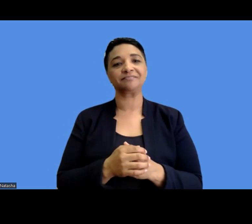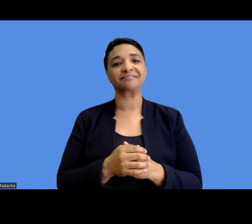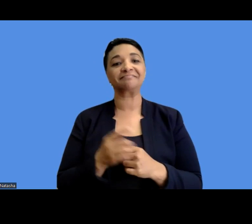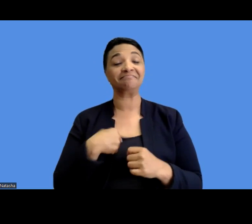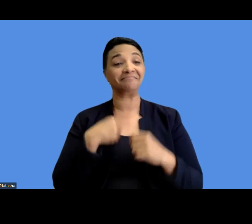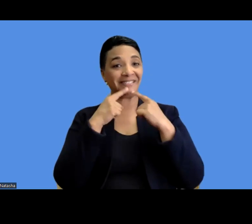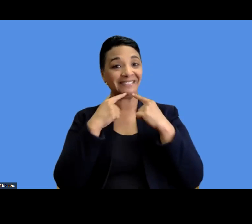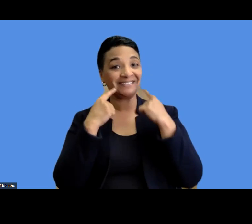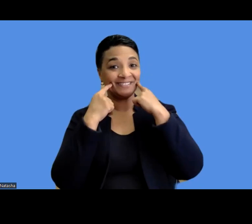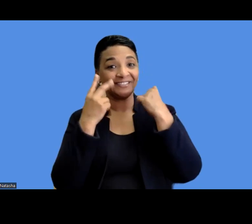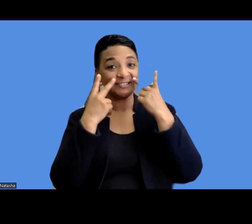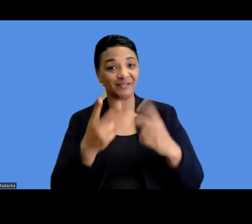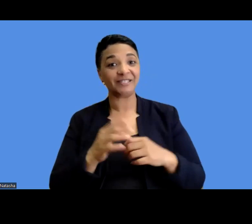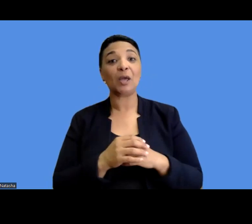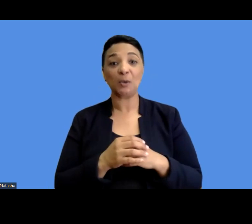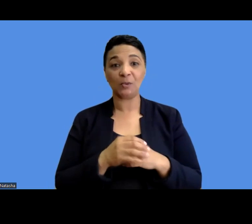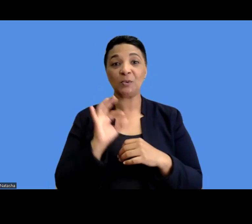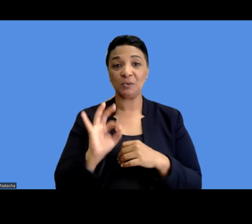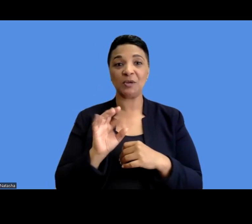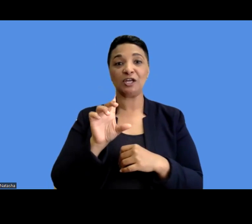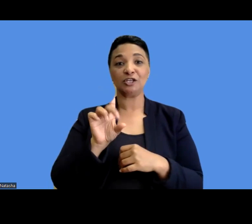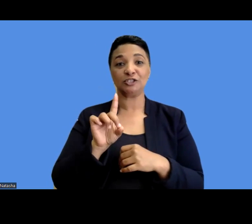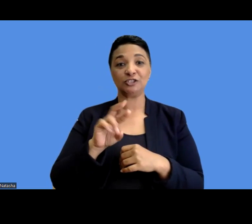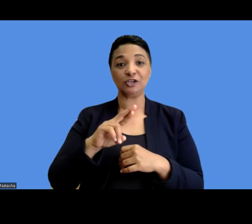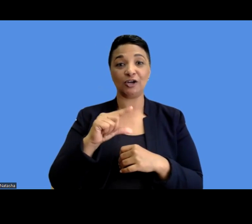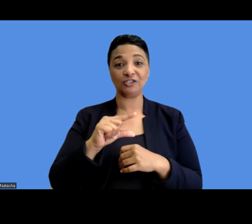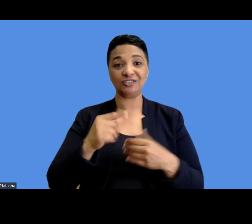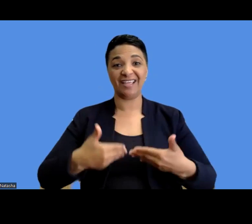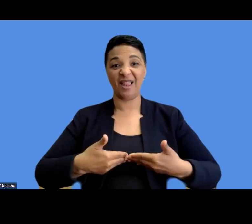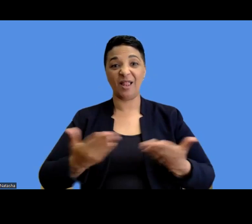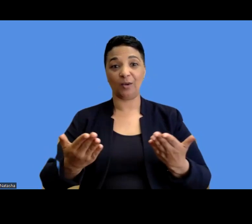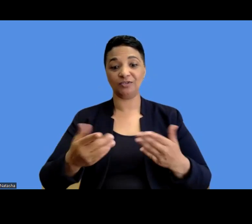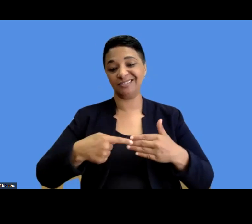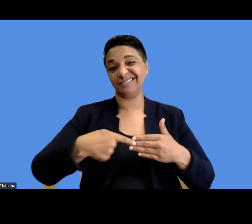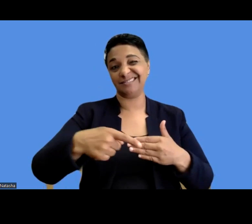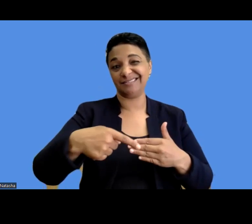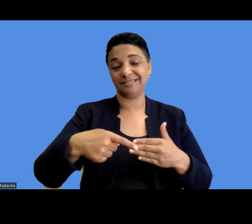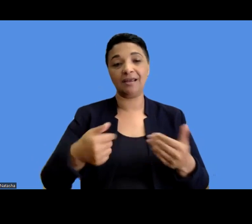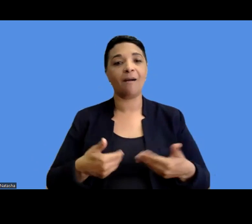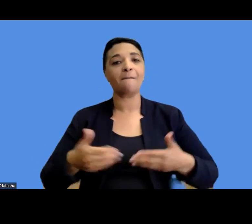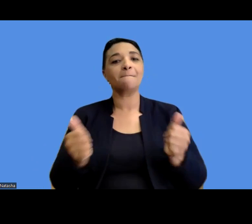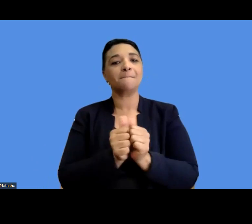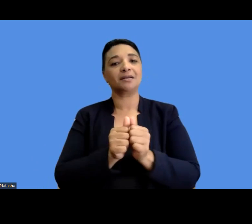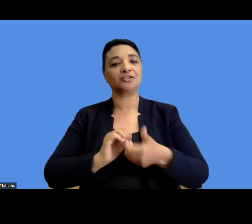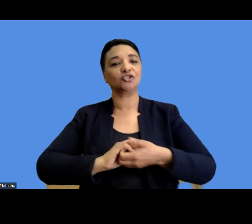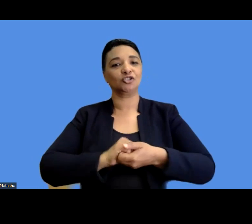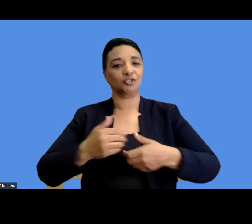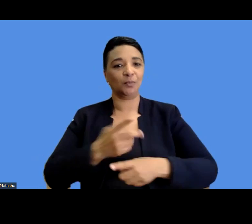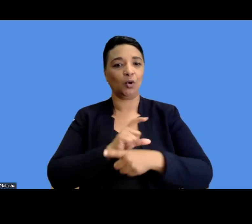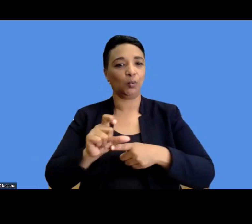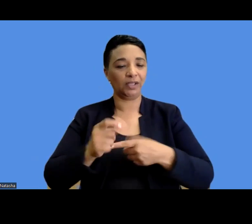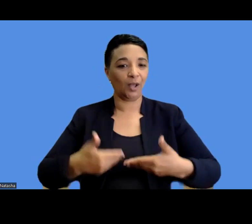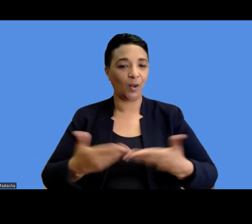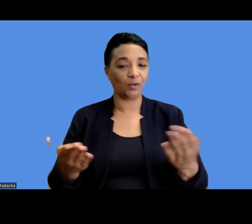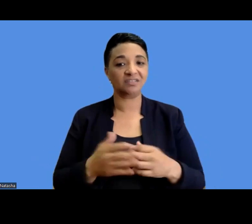see that already the DRG itself is being launched during the Humanitarian Network and Partnership Week. And after a few years,